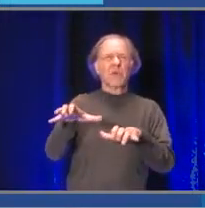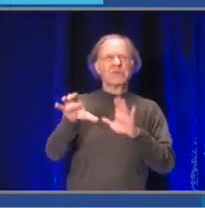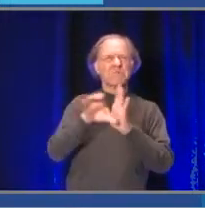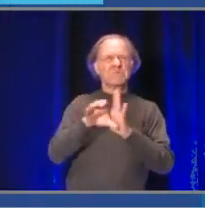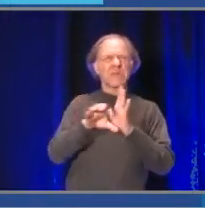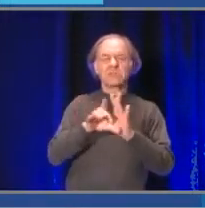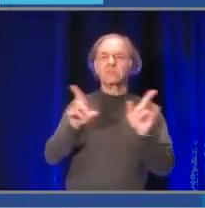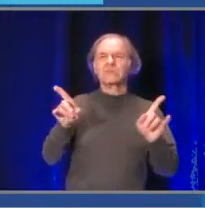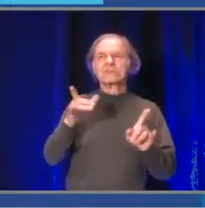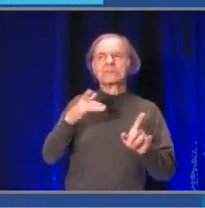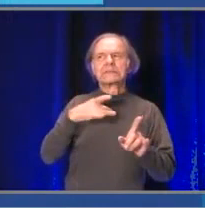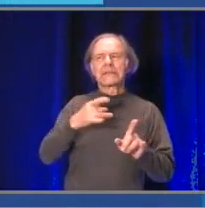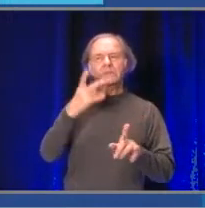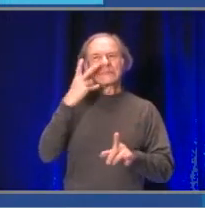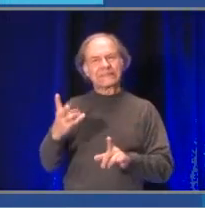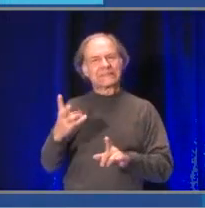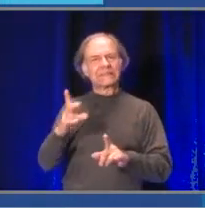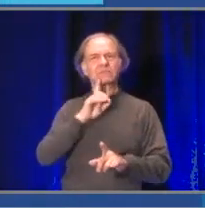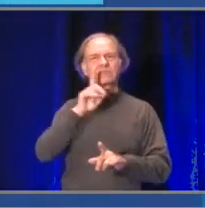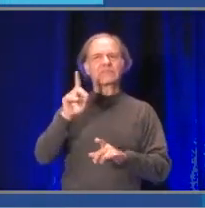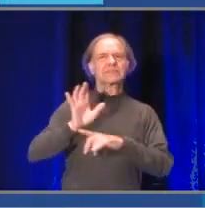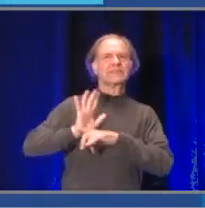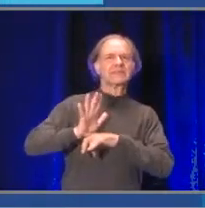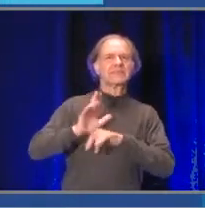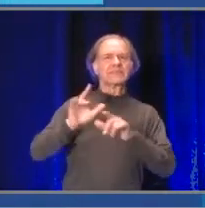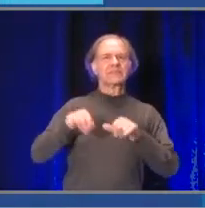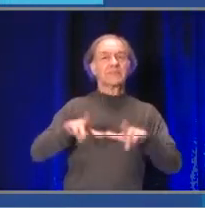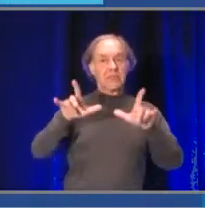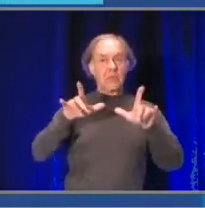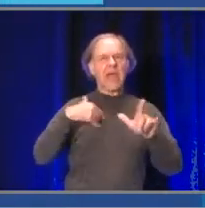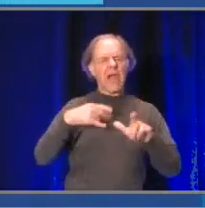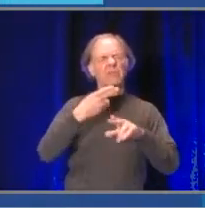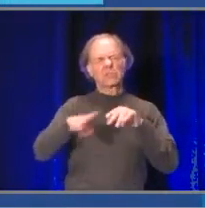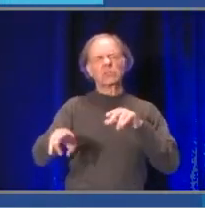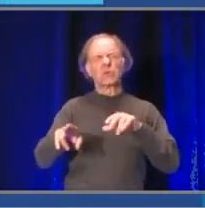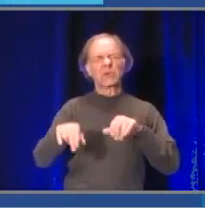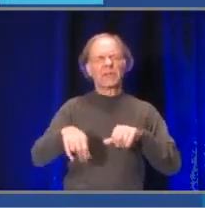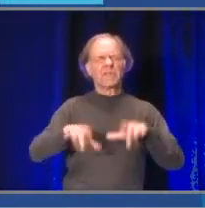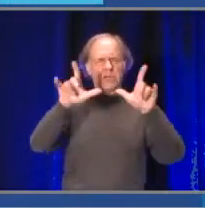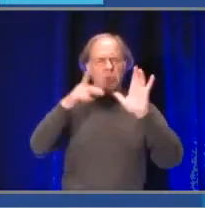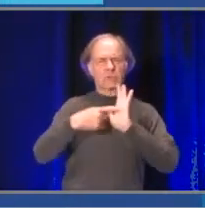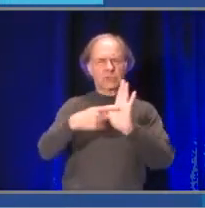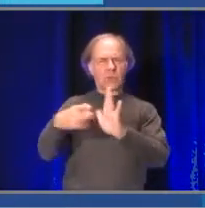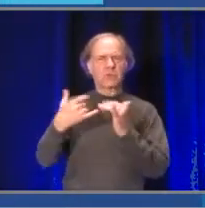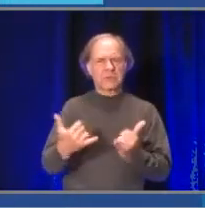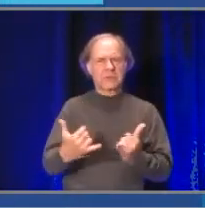thing, but seeing a video might help. And we do have a short video that we'd like to show you right now.